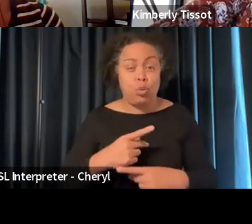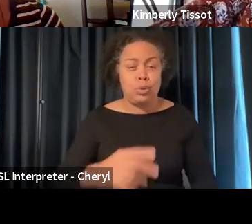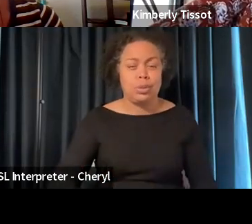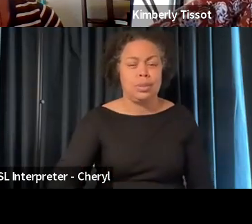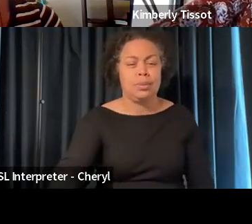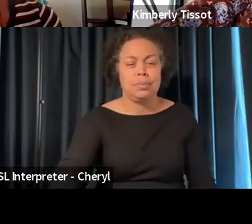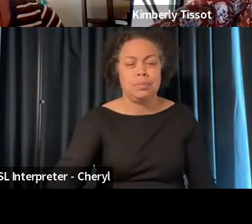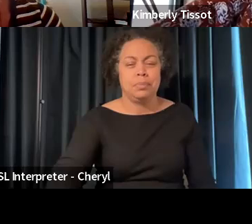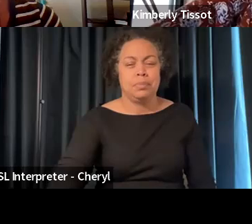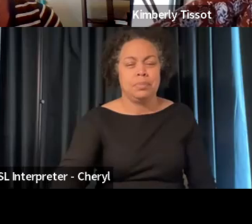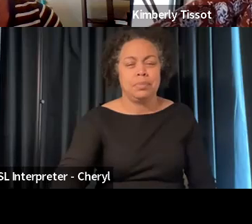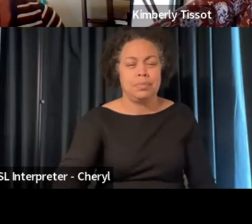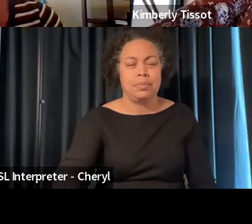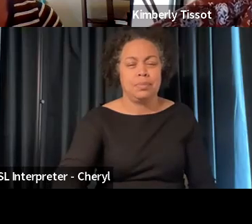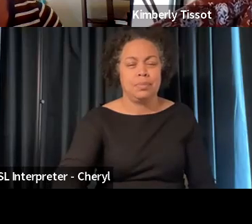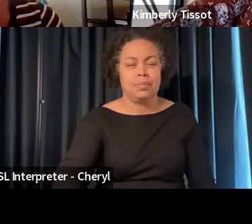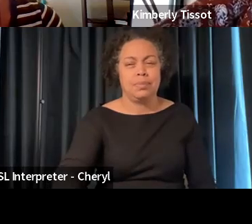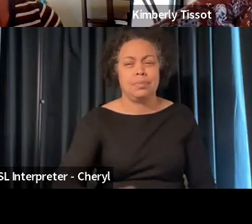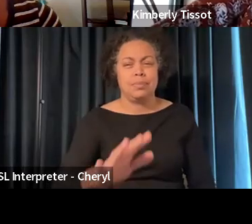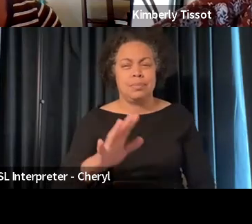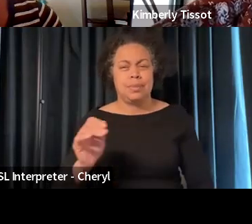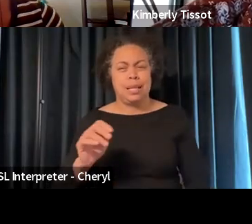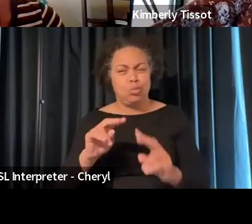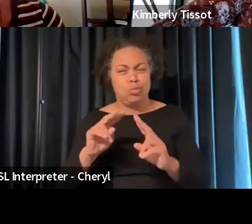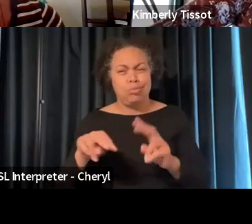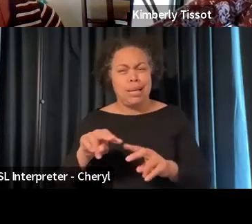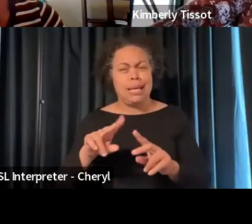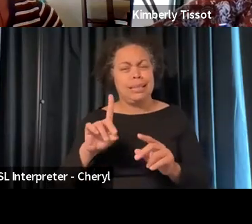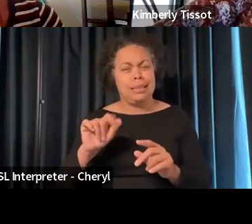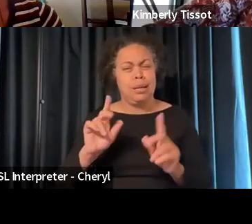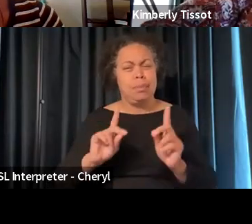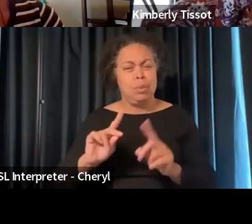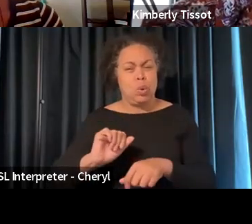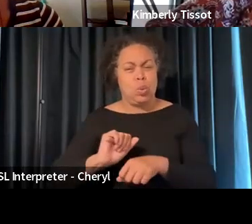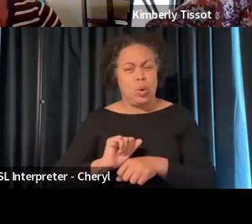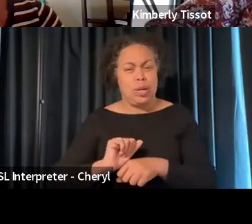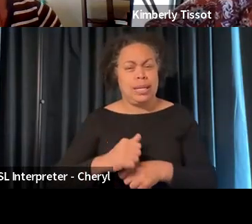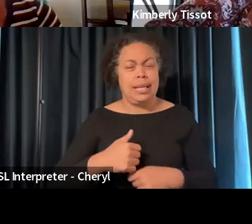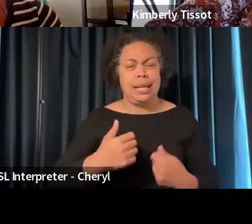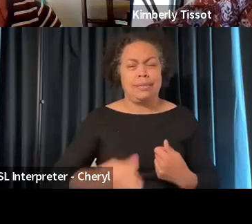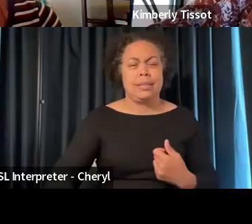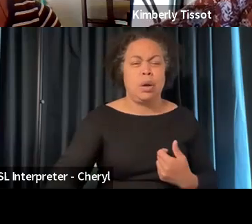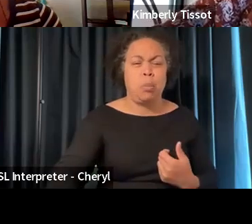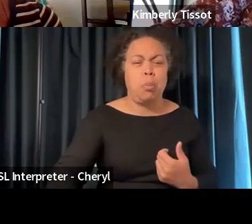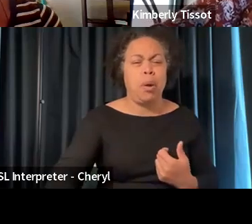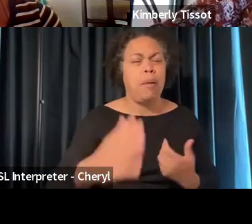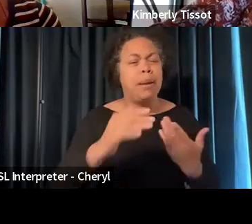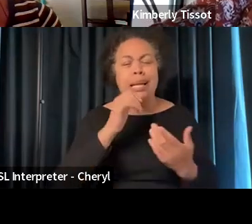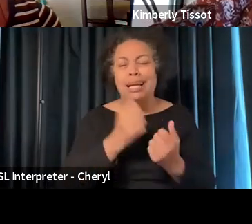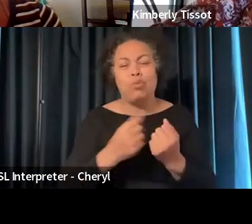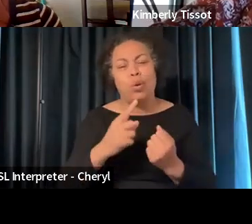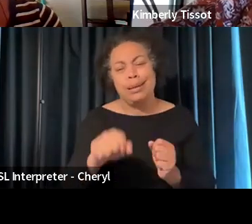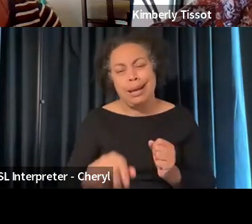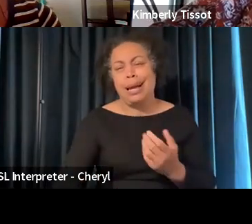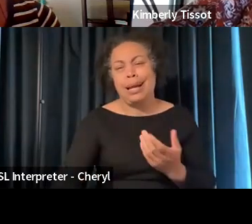as kind of like worth, proving disabled people's worth by saying that we can work. And that maybe not everyone can, or can for